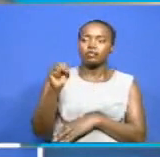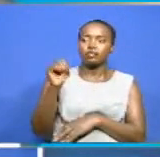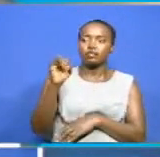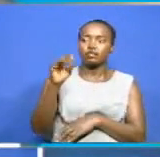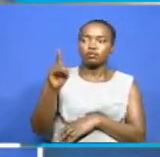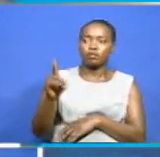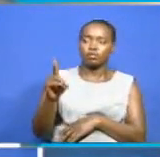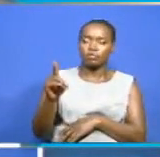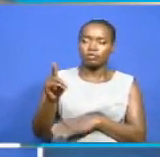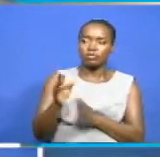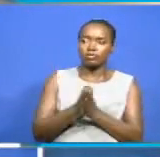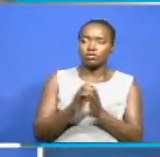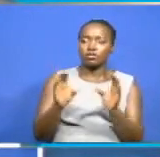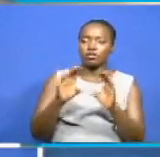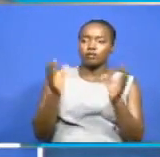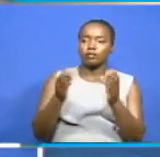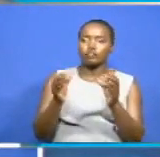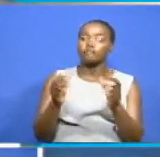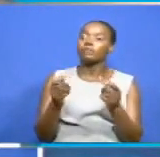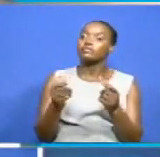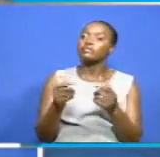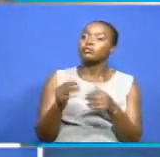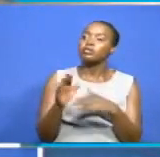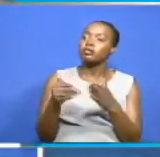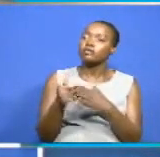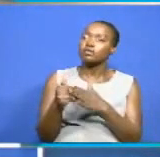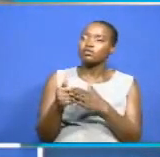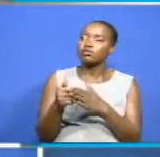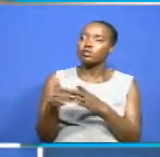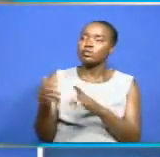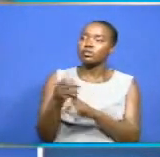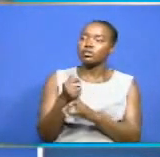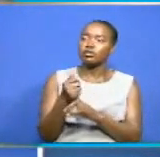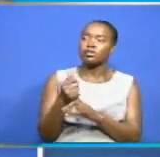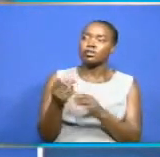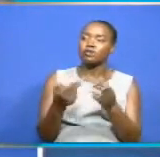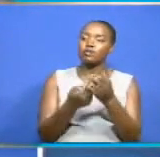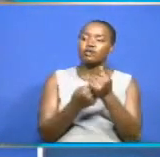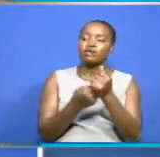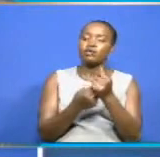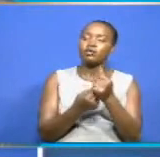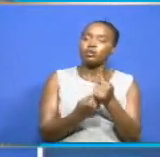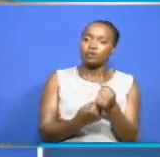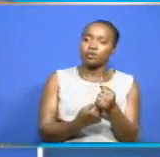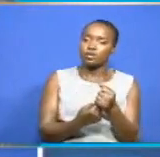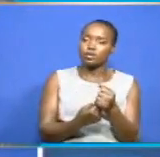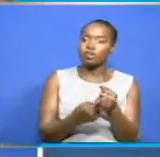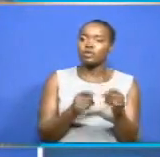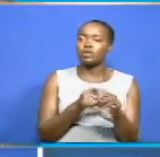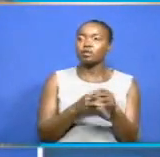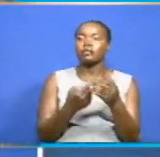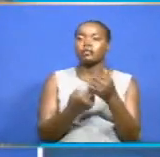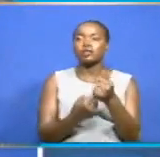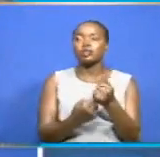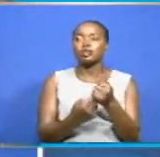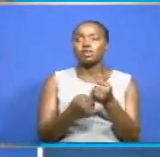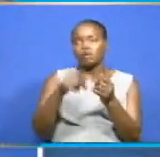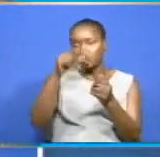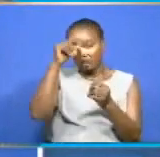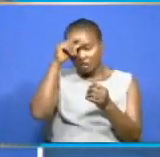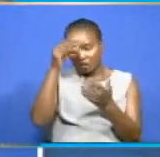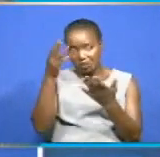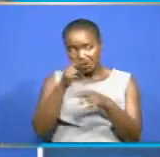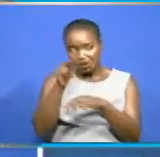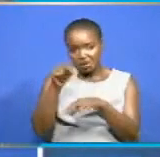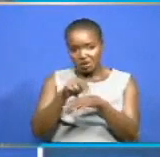communities. And this speaks to what we can be able to achieve in terms of partnerships when we partner between the government, whether it's the